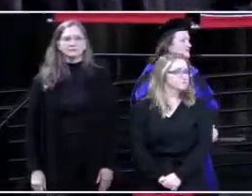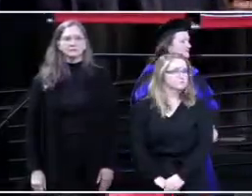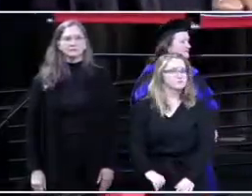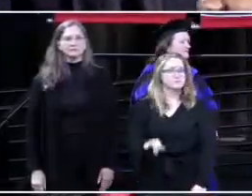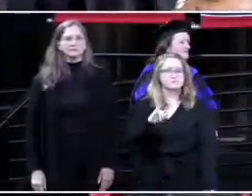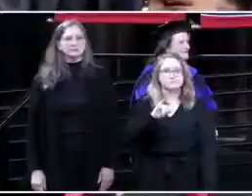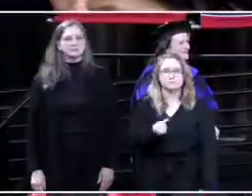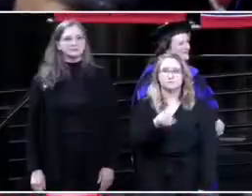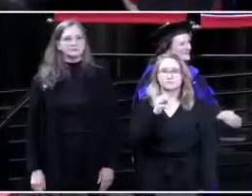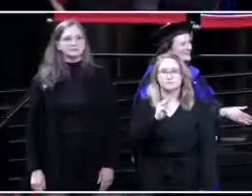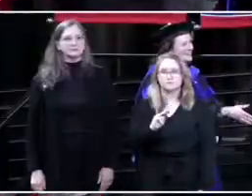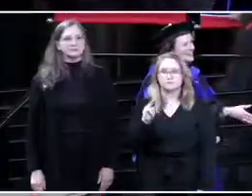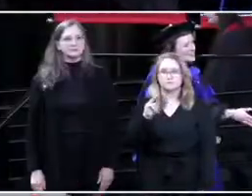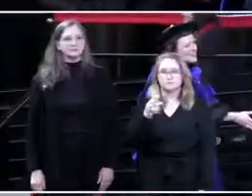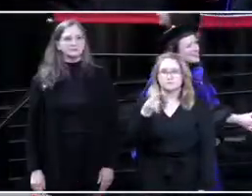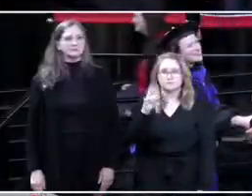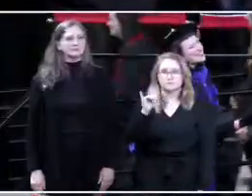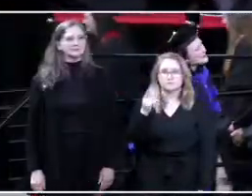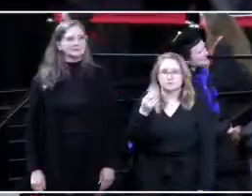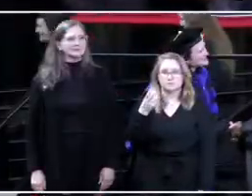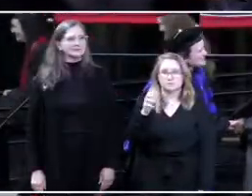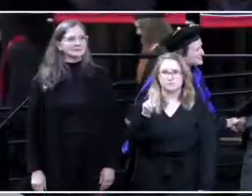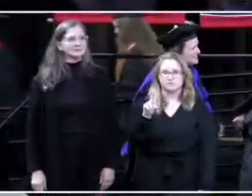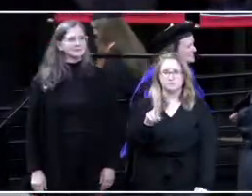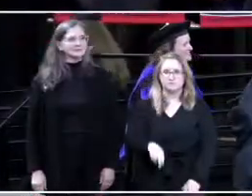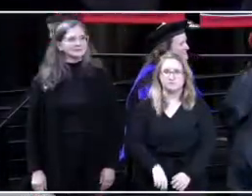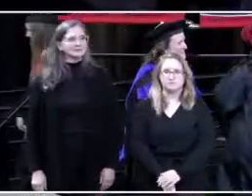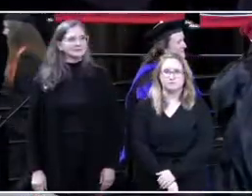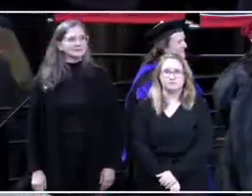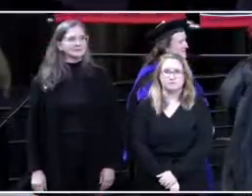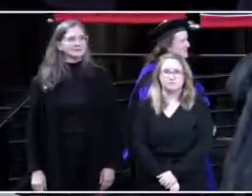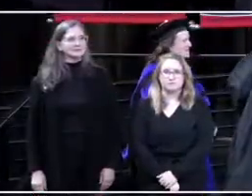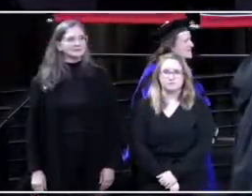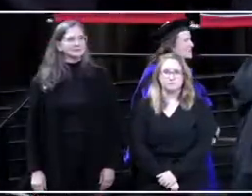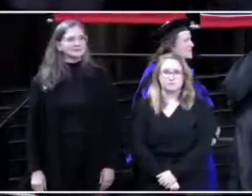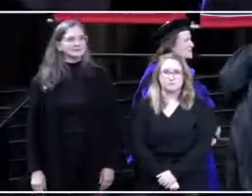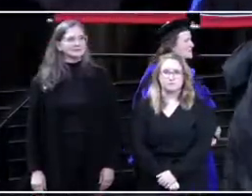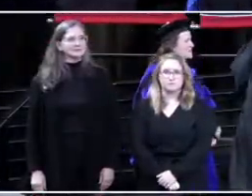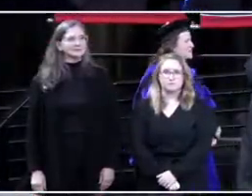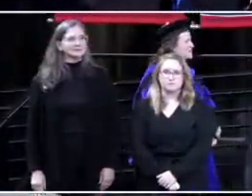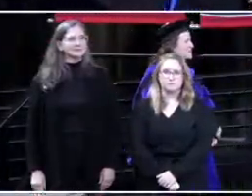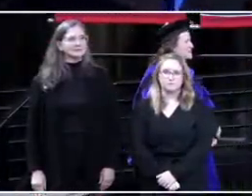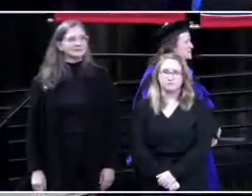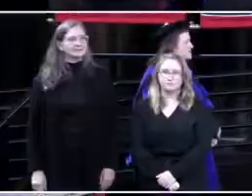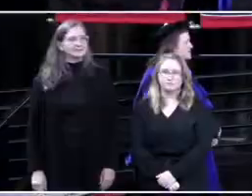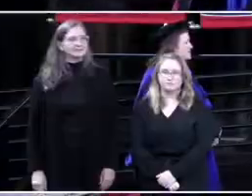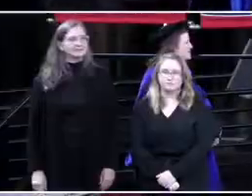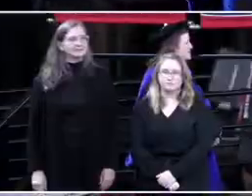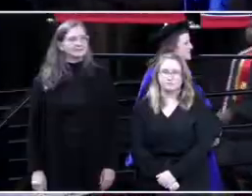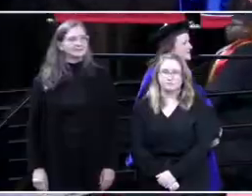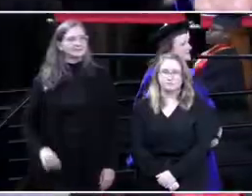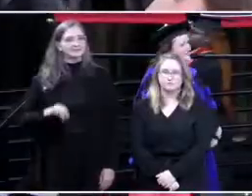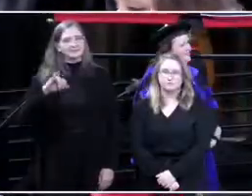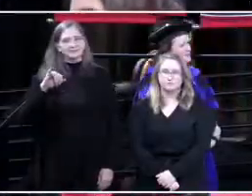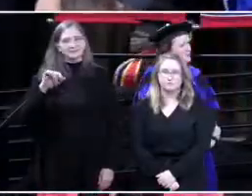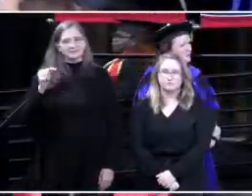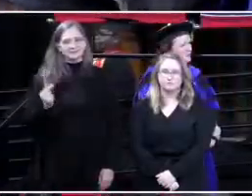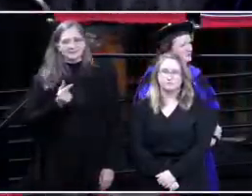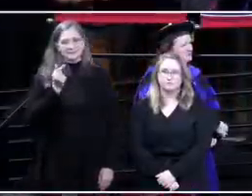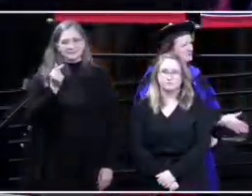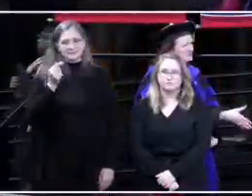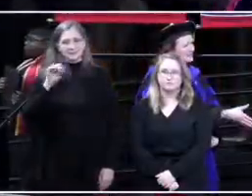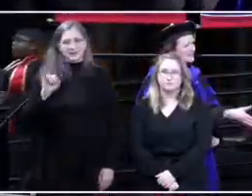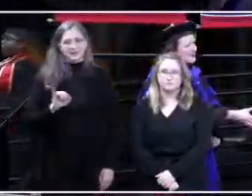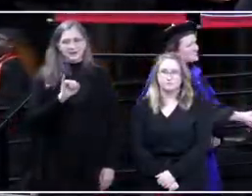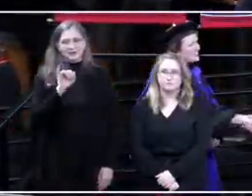Jasmine Nikel Hightower. Genesis Ikeria